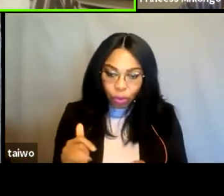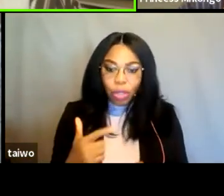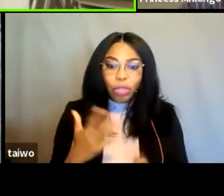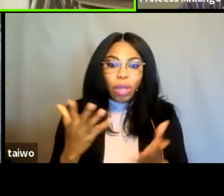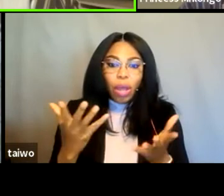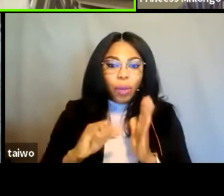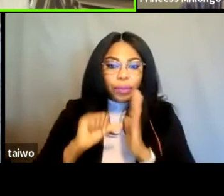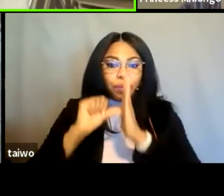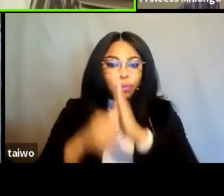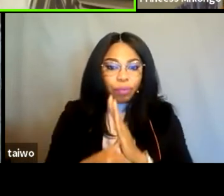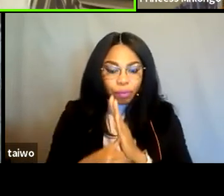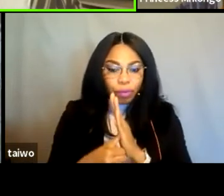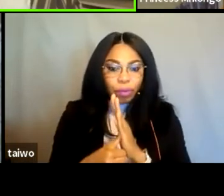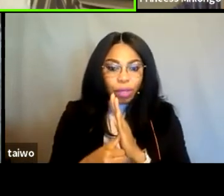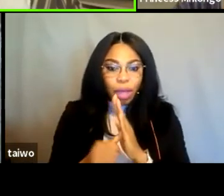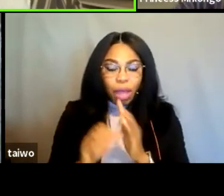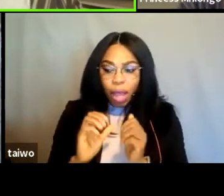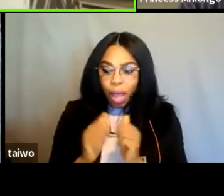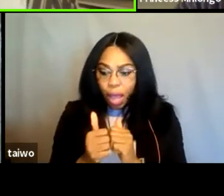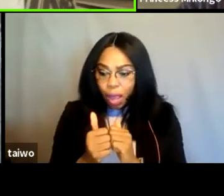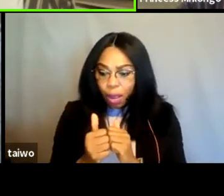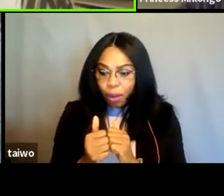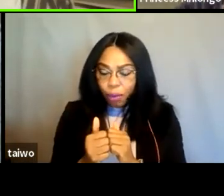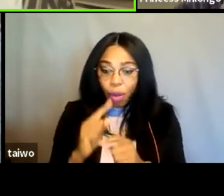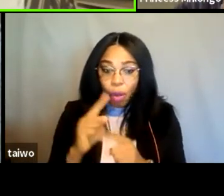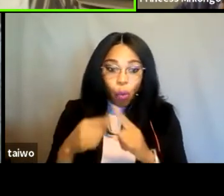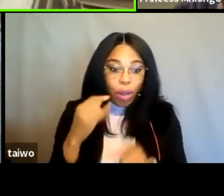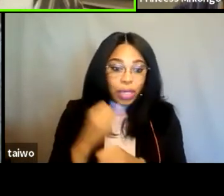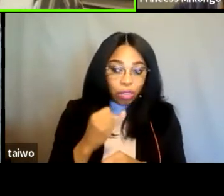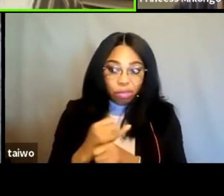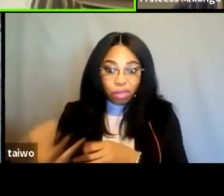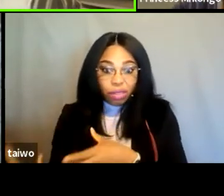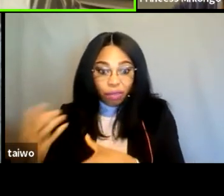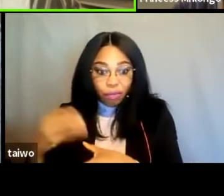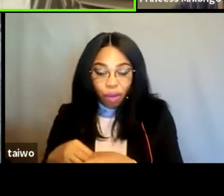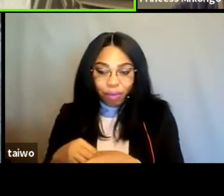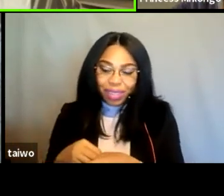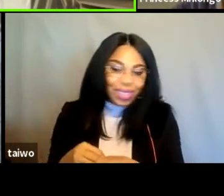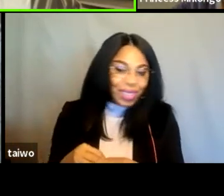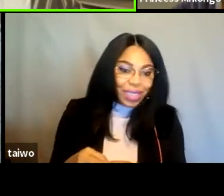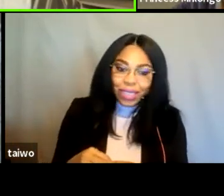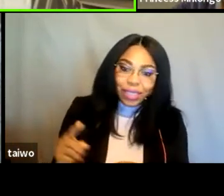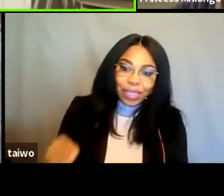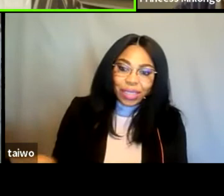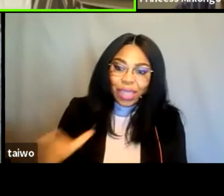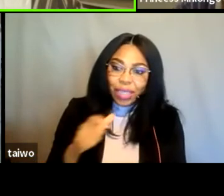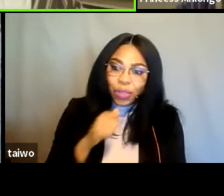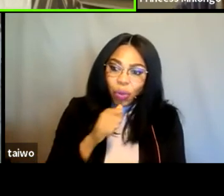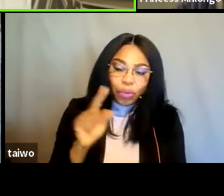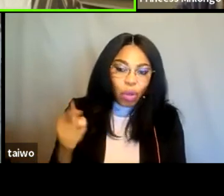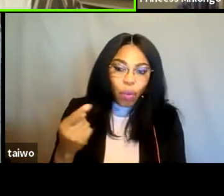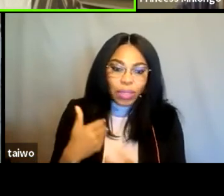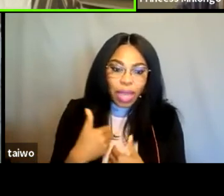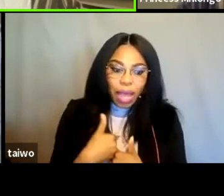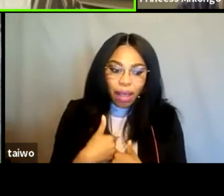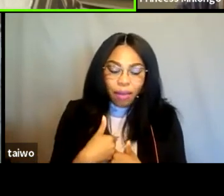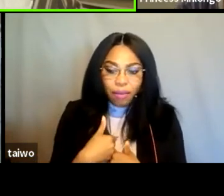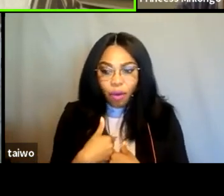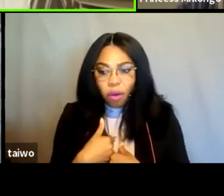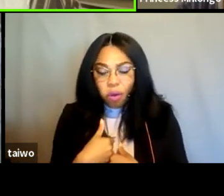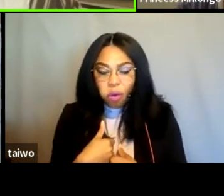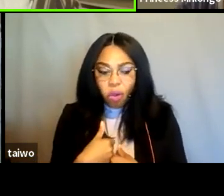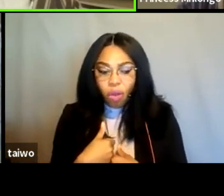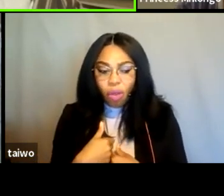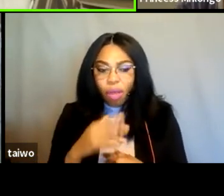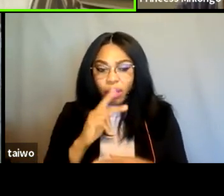how, you know, when institutions get involved, they don't always have the people's